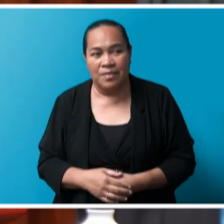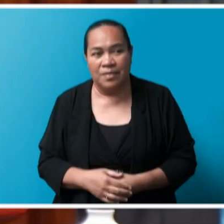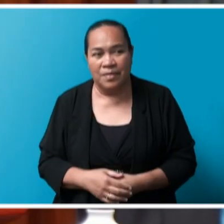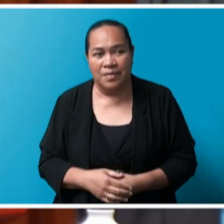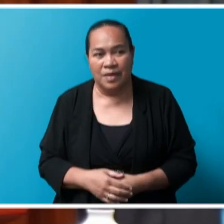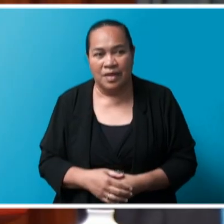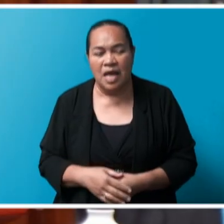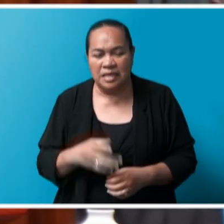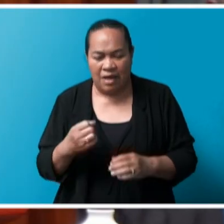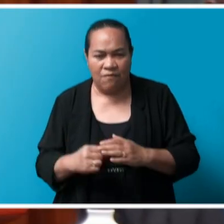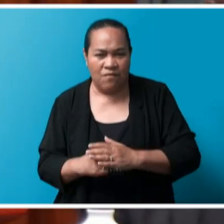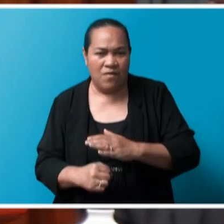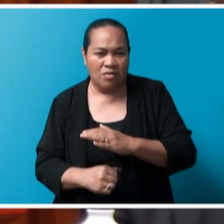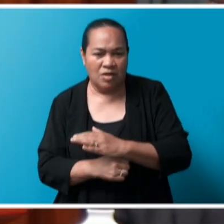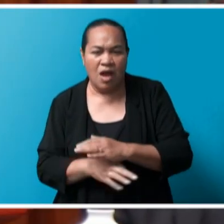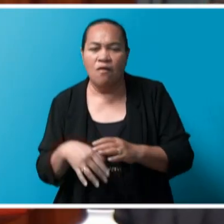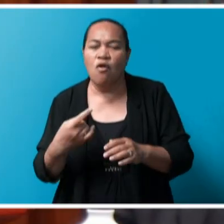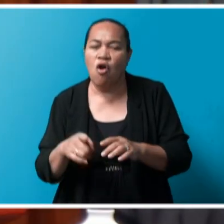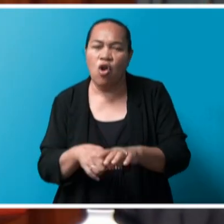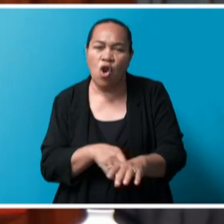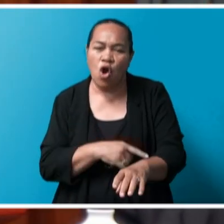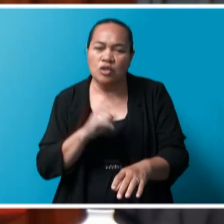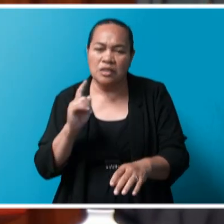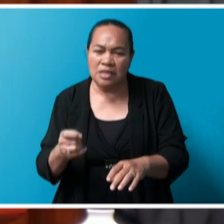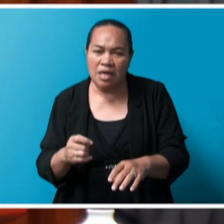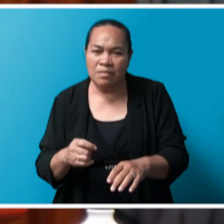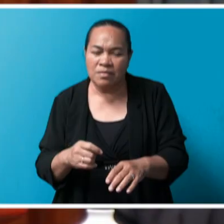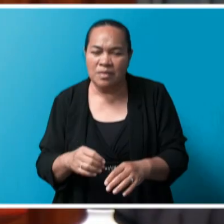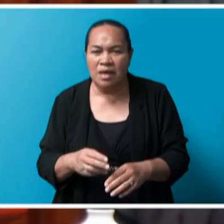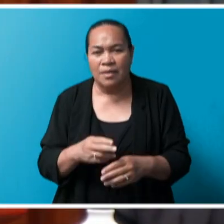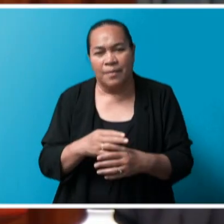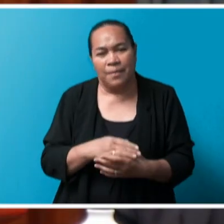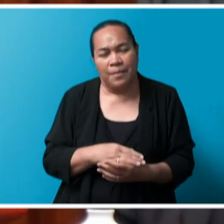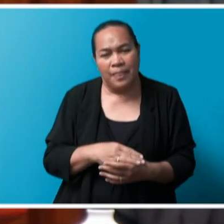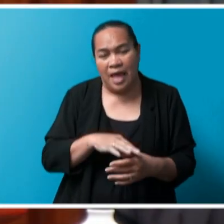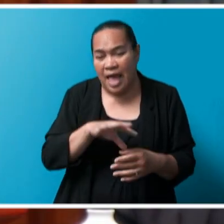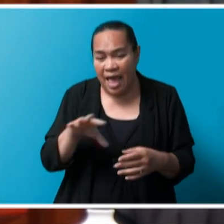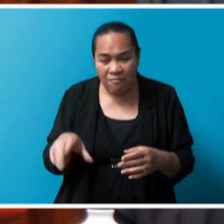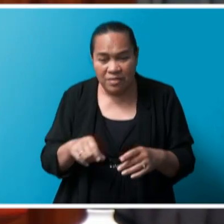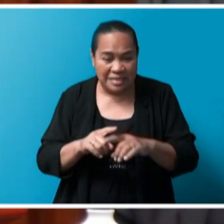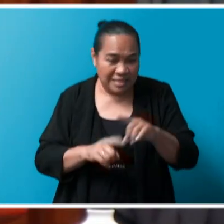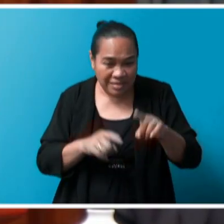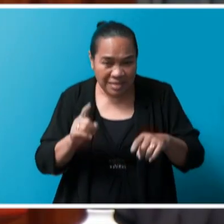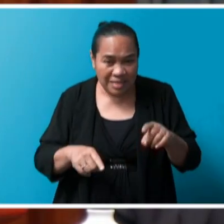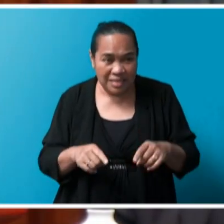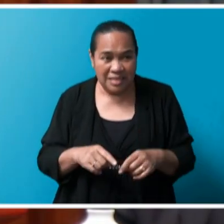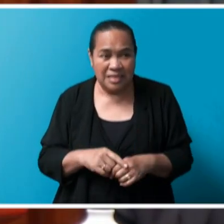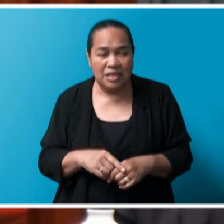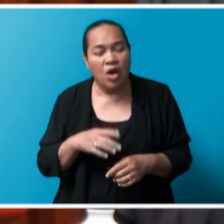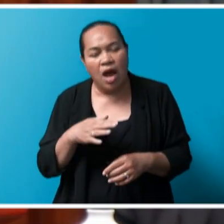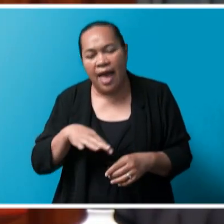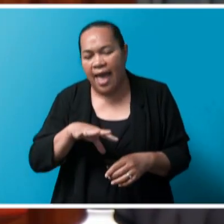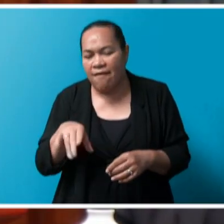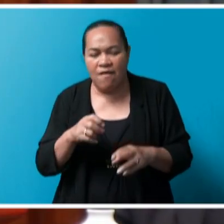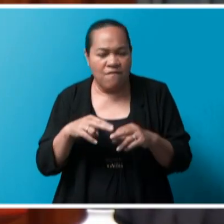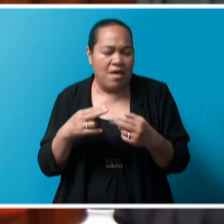legislative foundations for long-term housing reform. Every service lot developed, every settlement upgraded, every family assisted, and